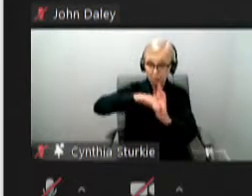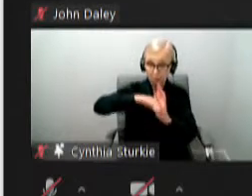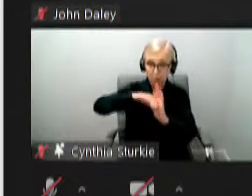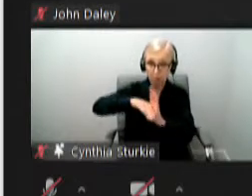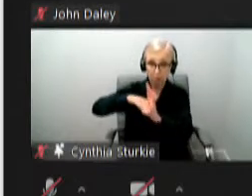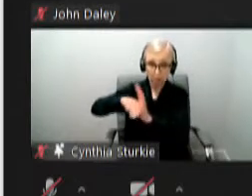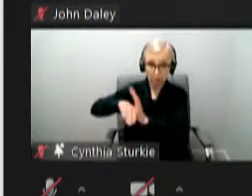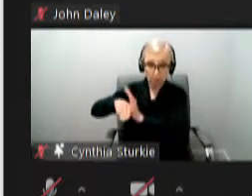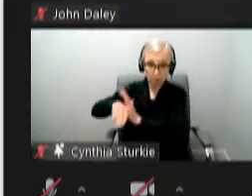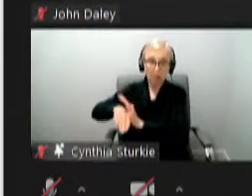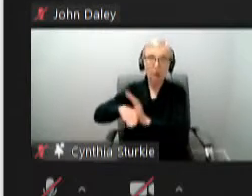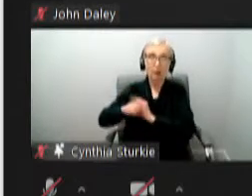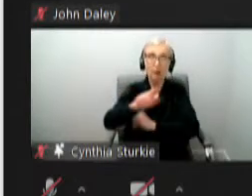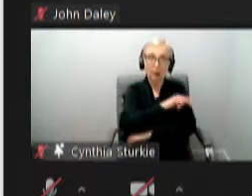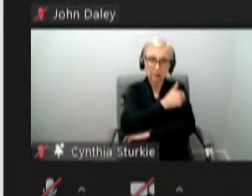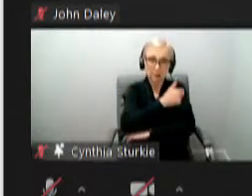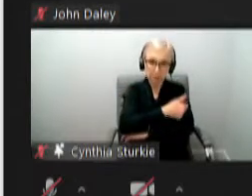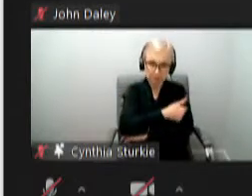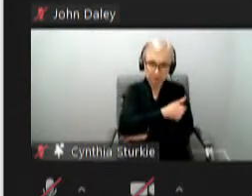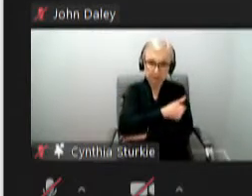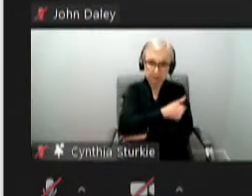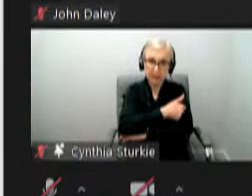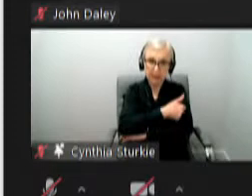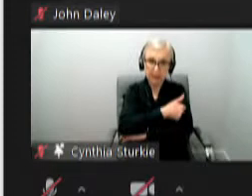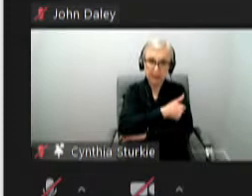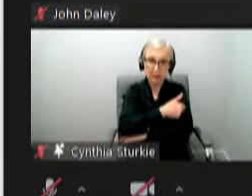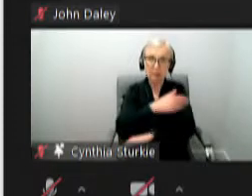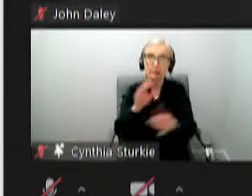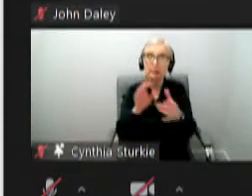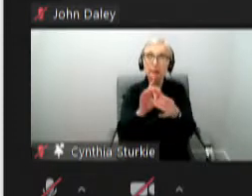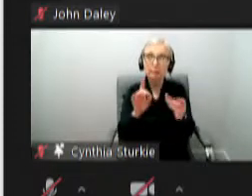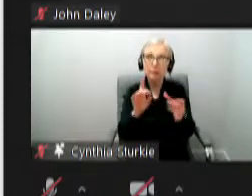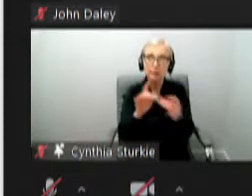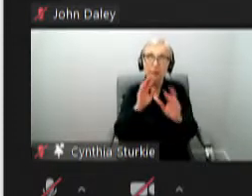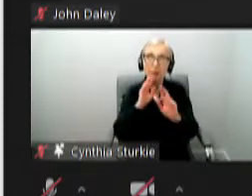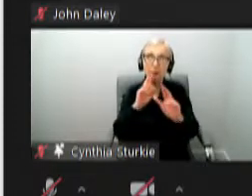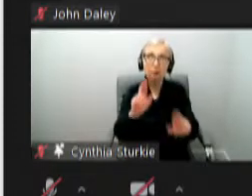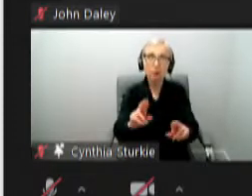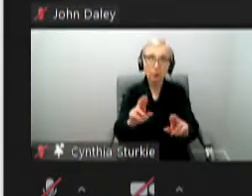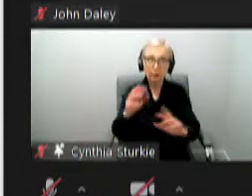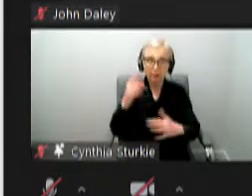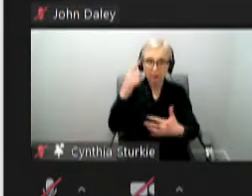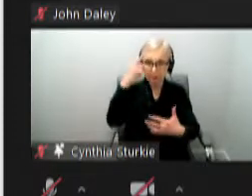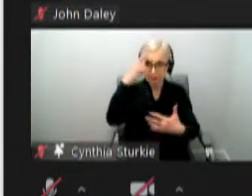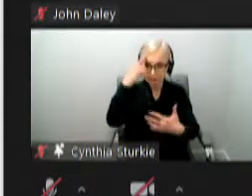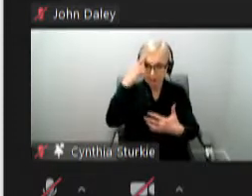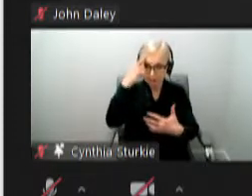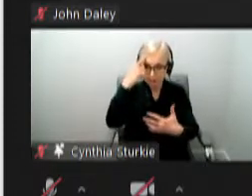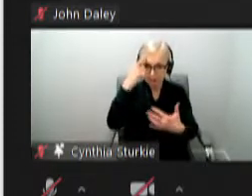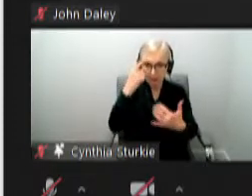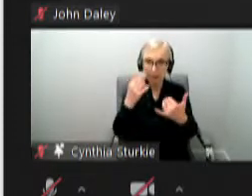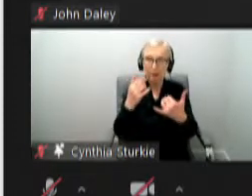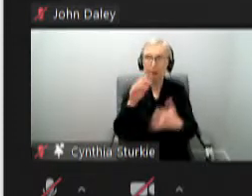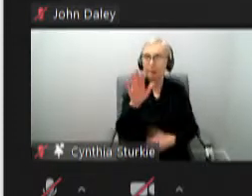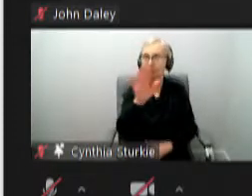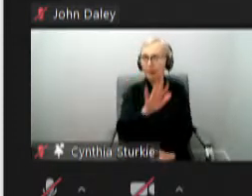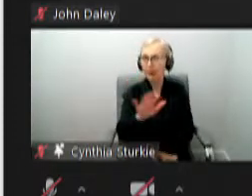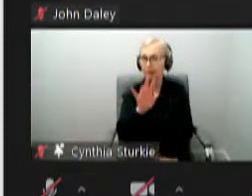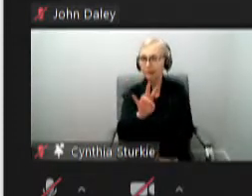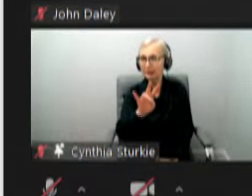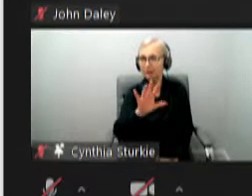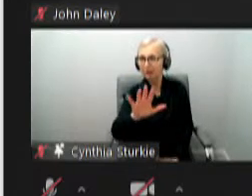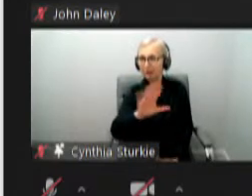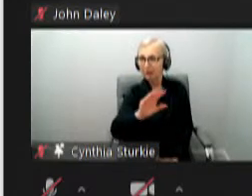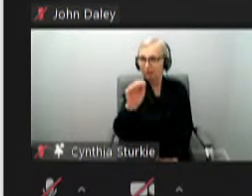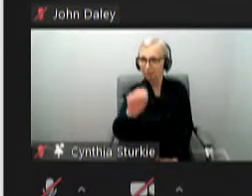positivity, hospitalizations right now. As you mentioned, they did report that they think currently about 75%